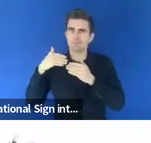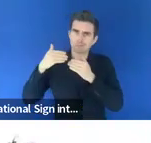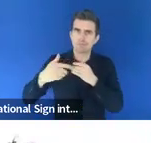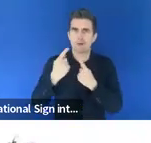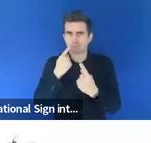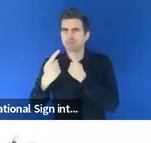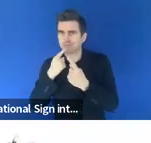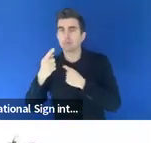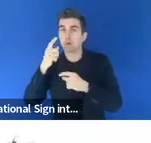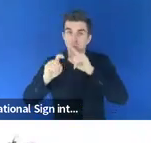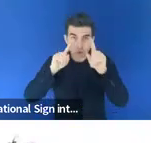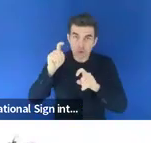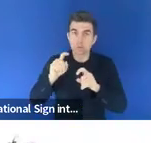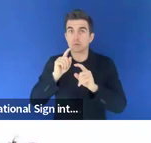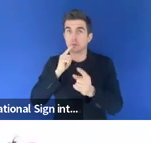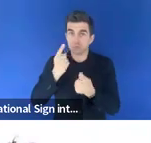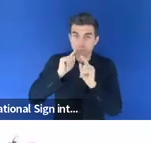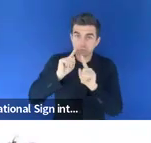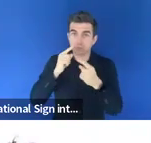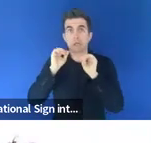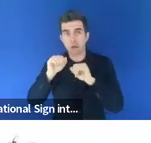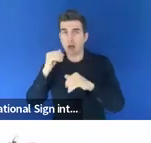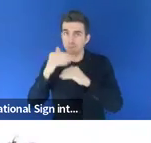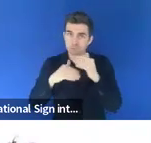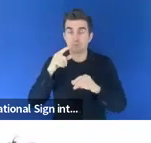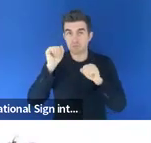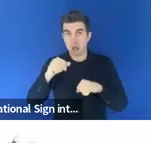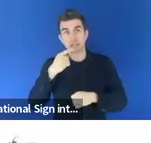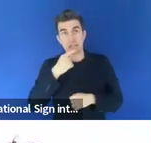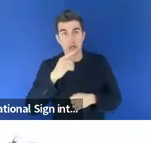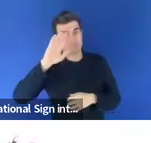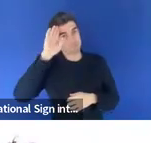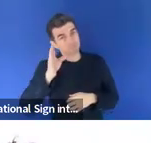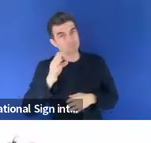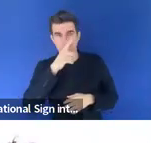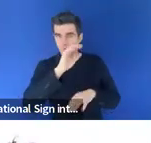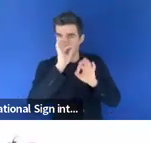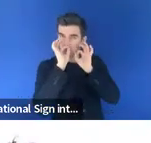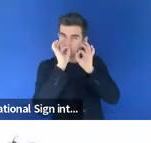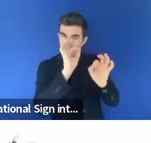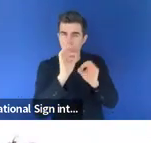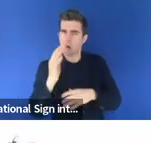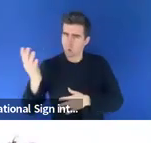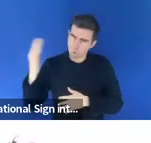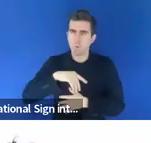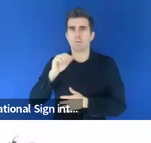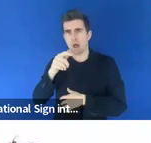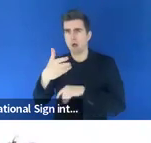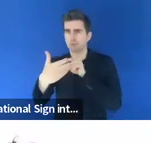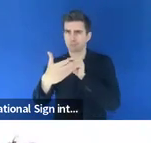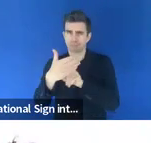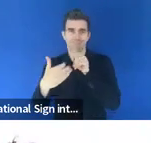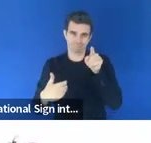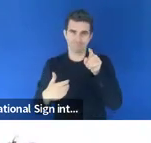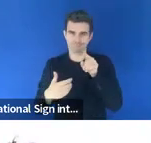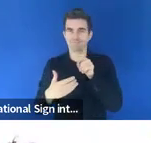amazing. Yes. Grab that QR code, add me on whatever social media platform you prefer, and we can continue this